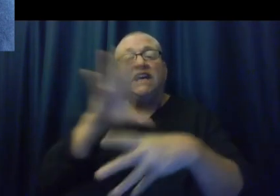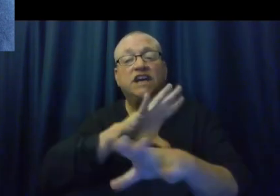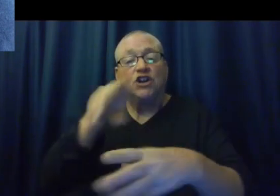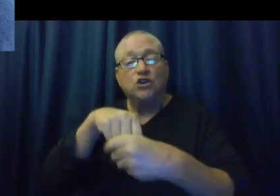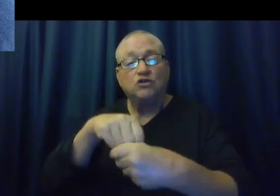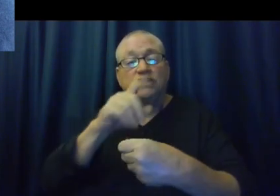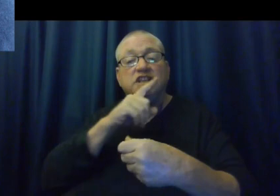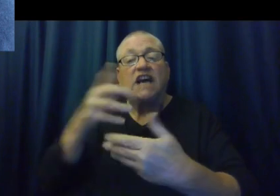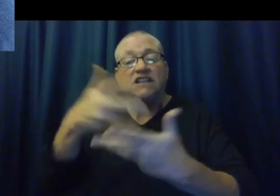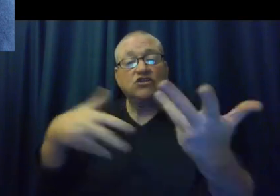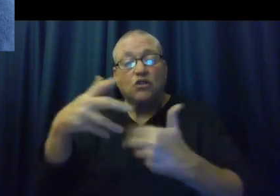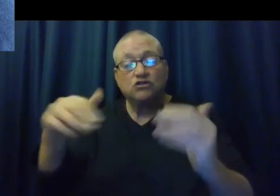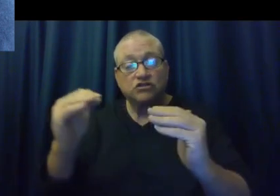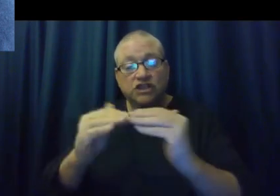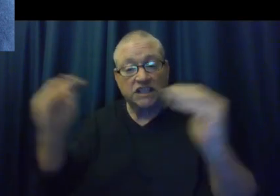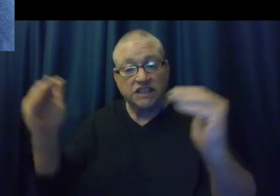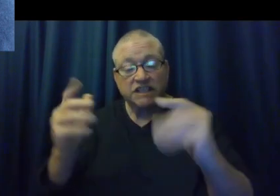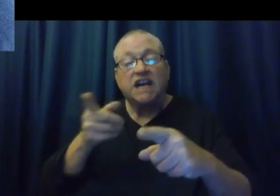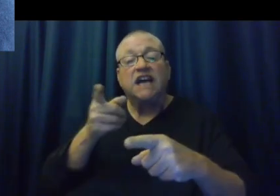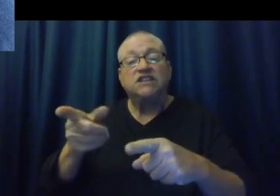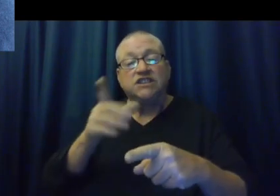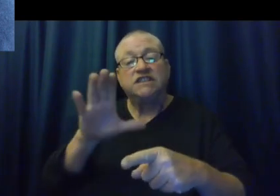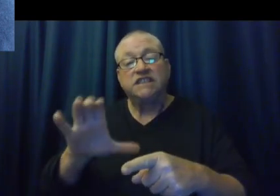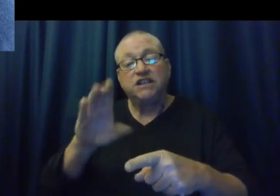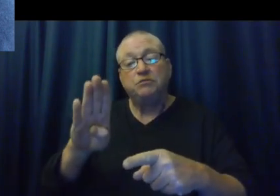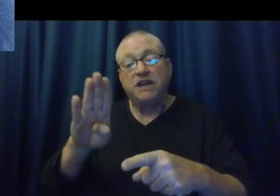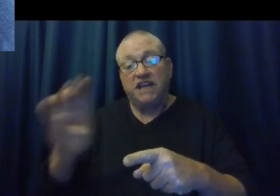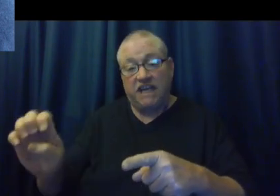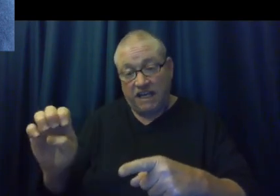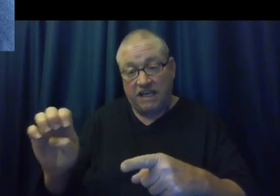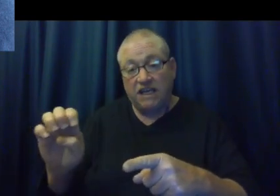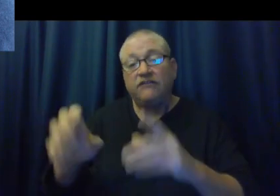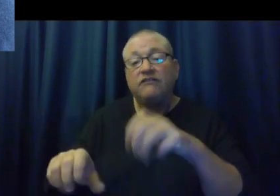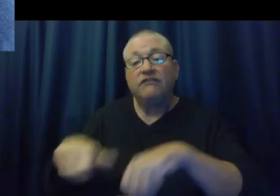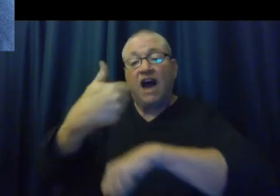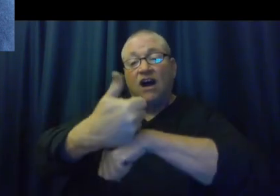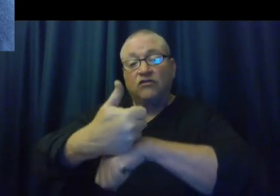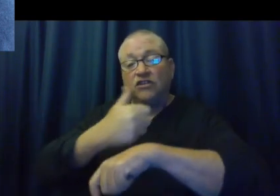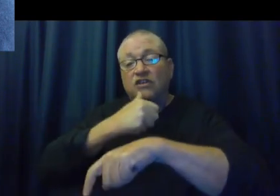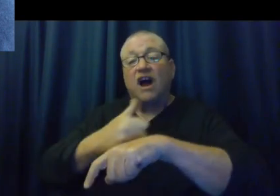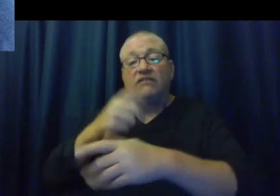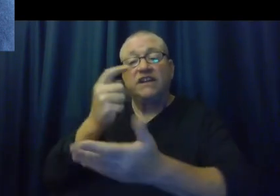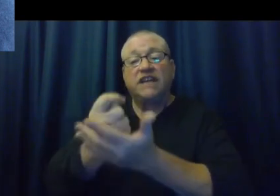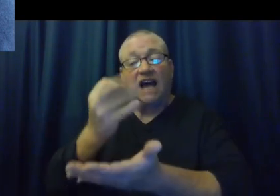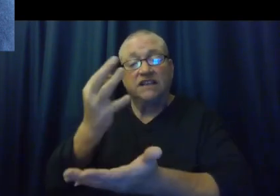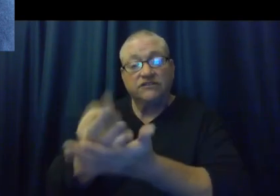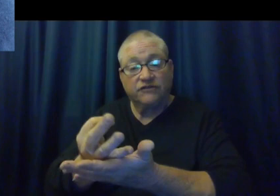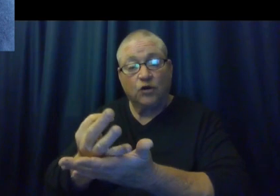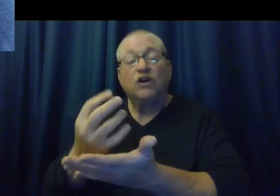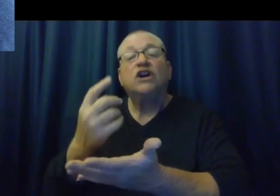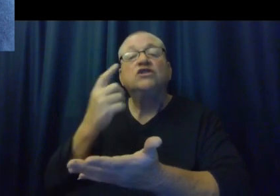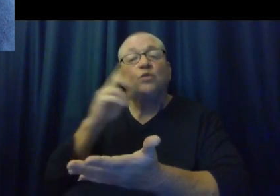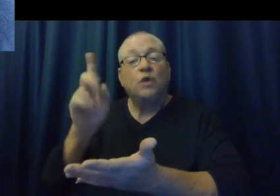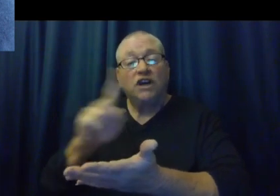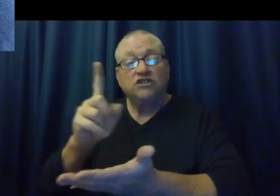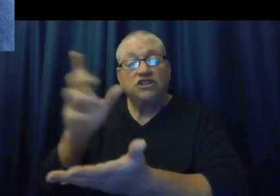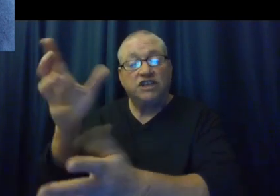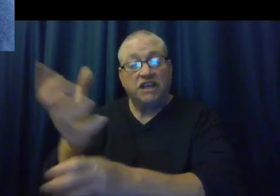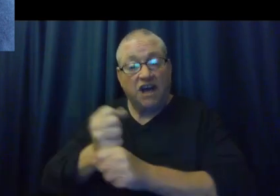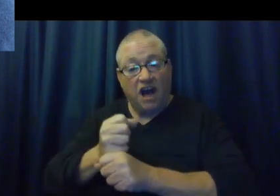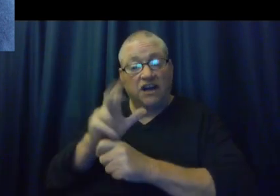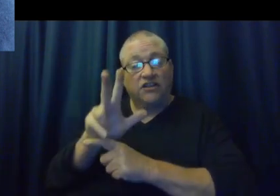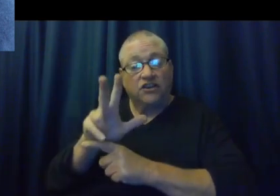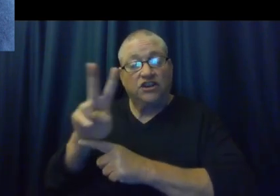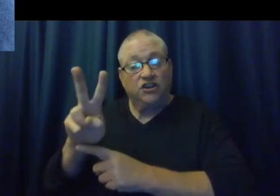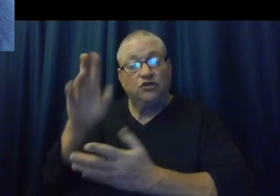and is a founding member of CBE's Equity, Inclusion, and Social Justice Task Force, for which she procured a $32,000